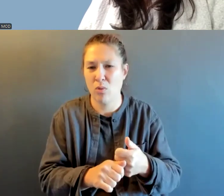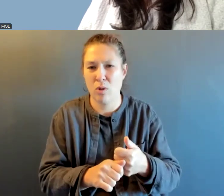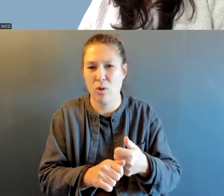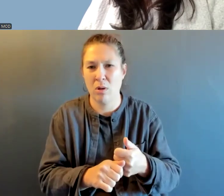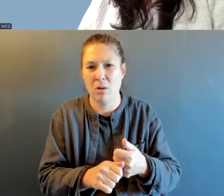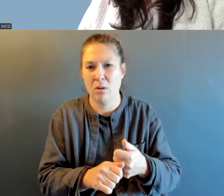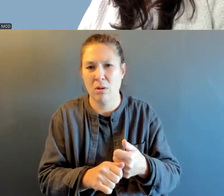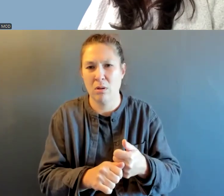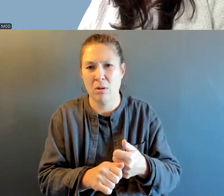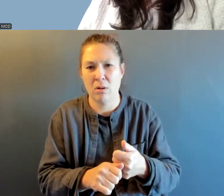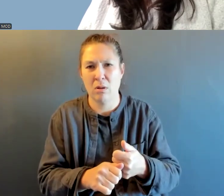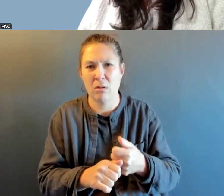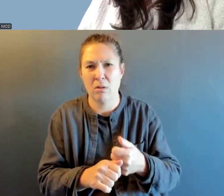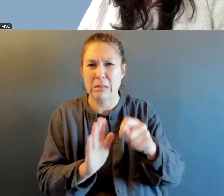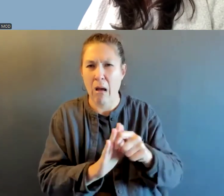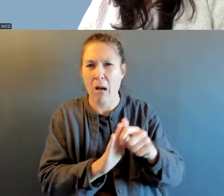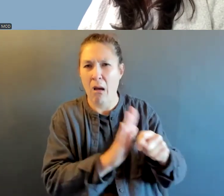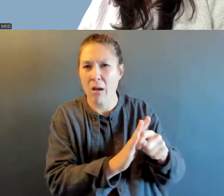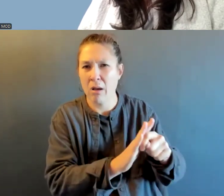pattern that's going to be the same across